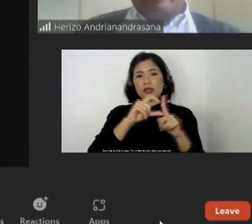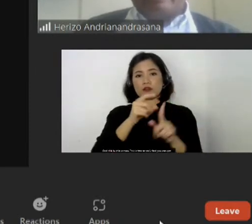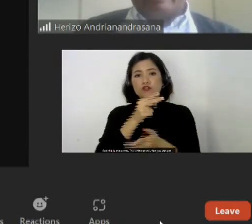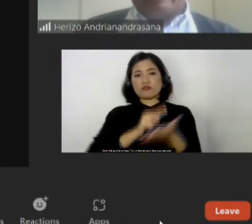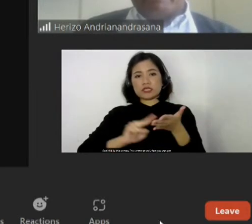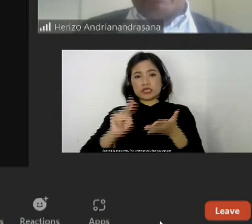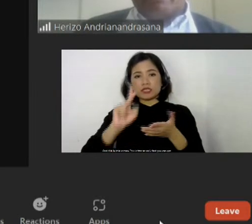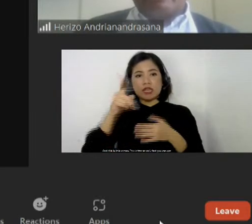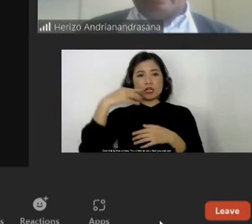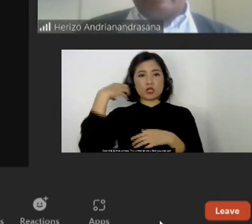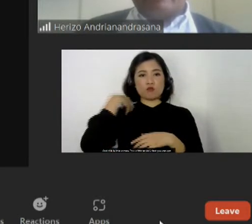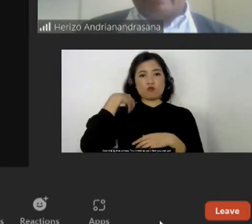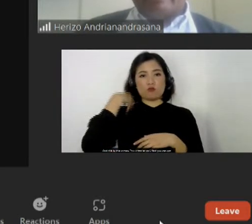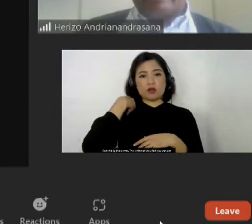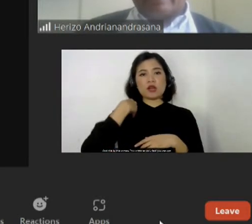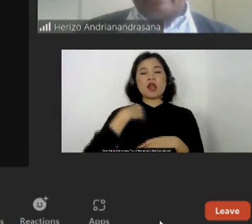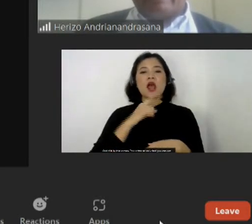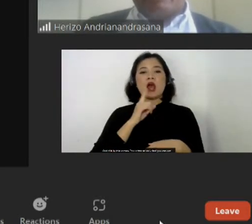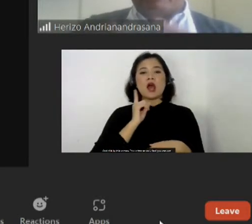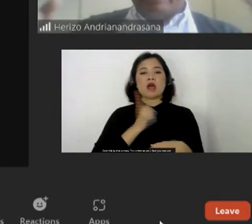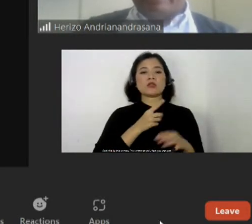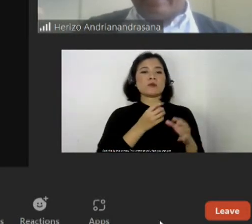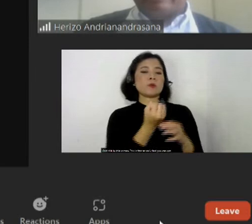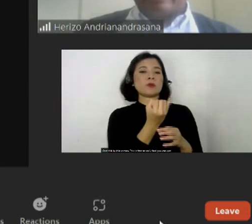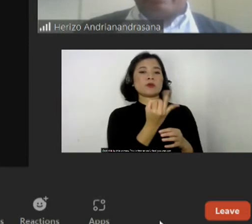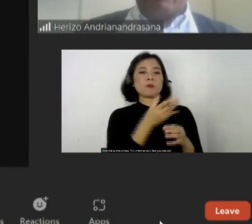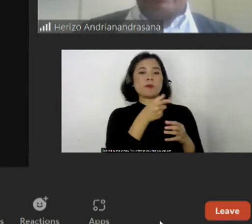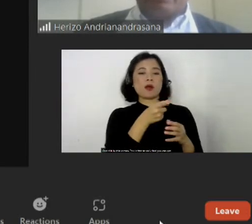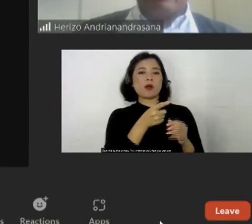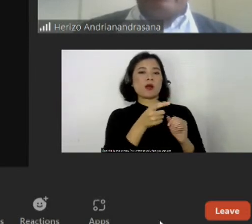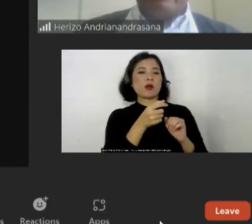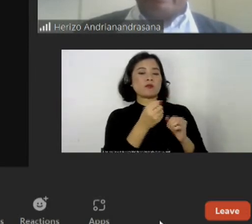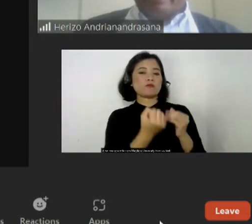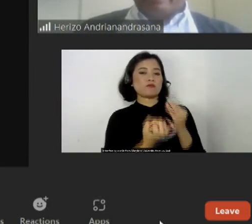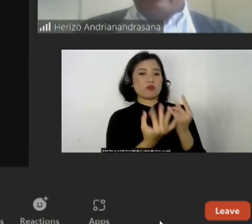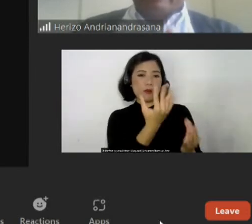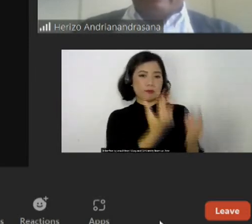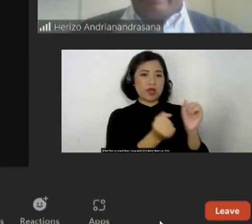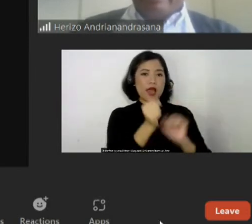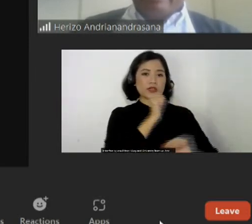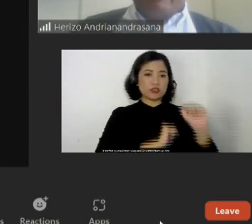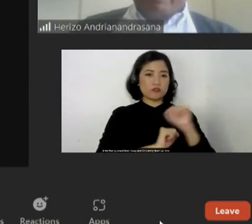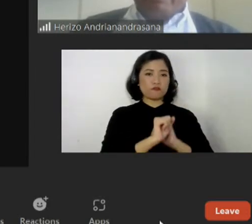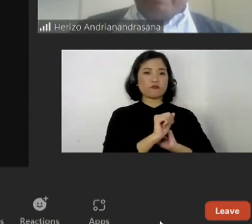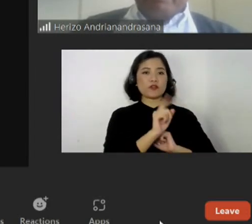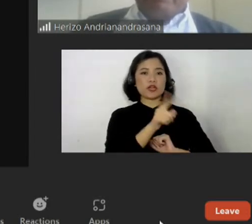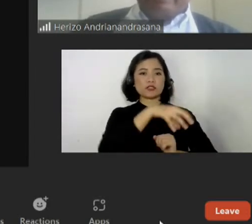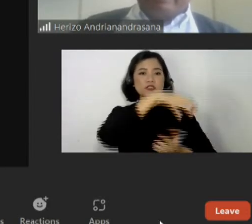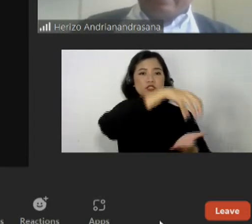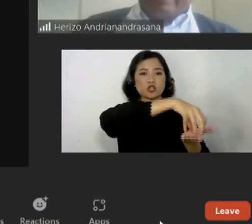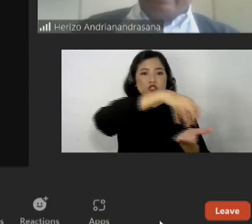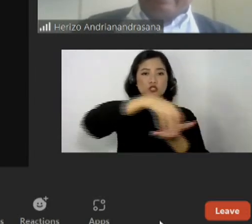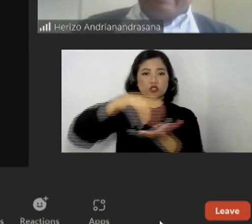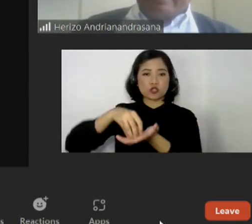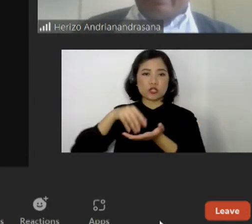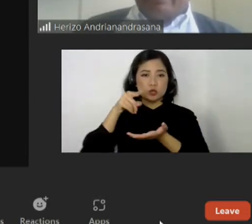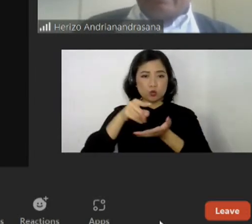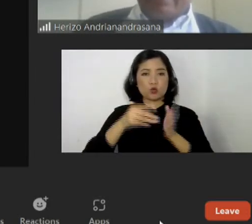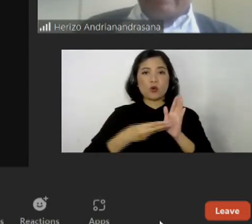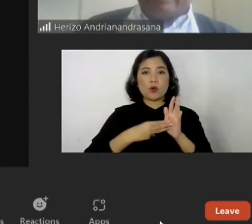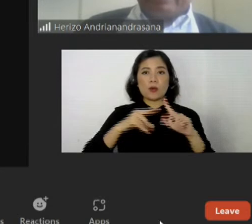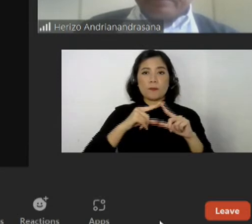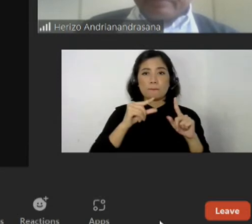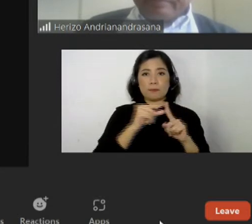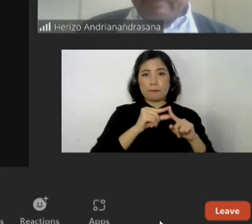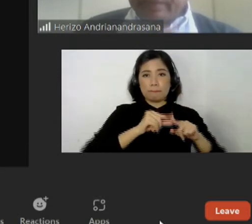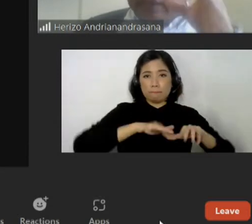calculate the number of active fires within each buffer zone. And in the map in the